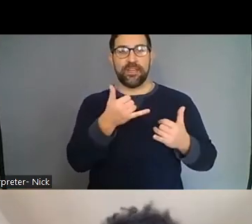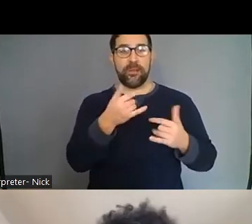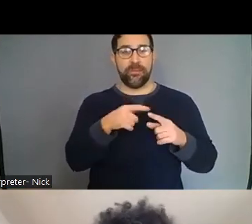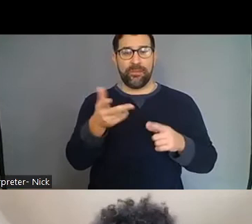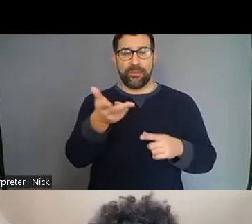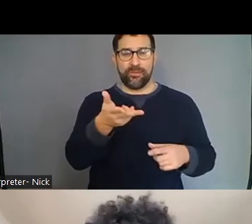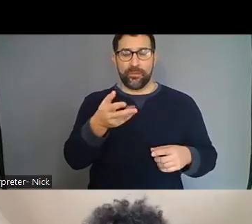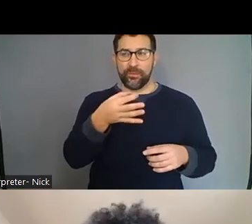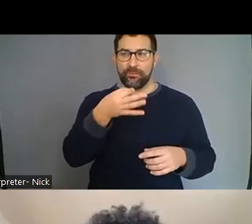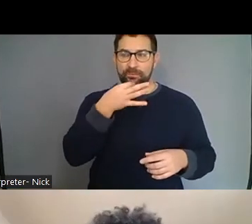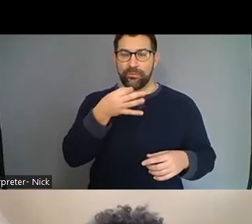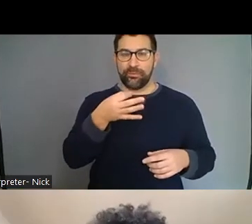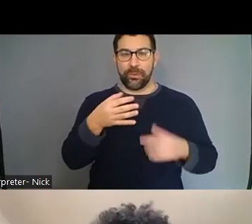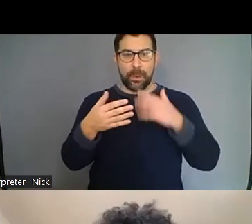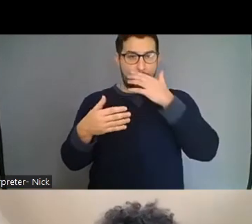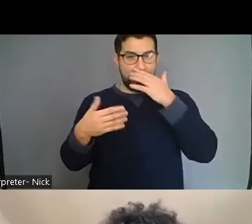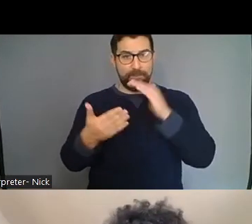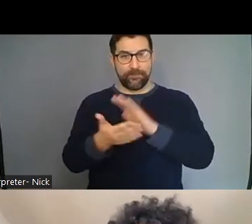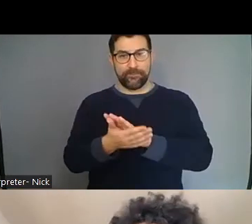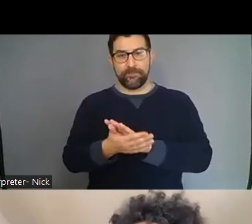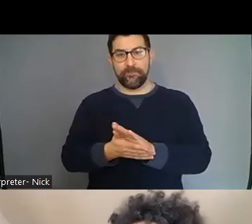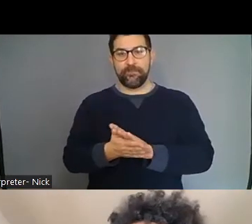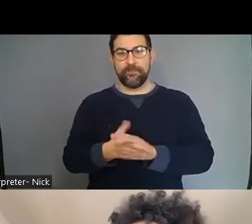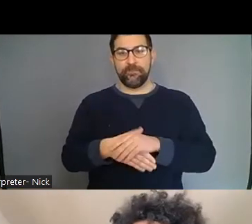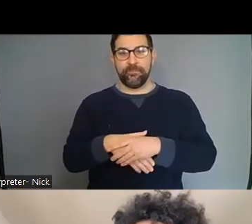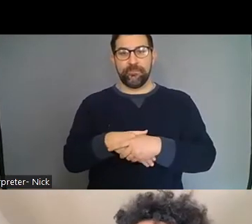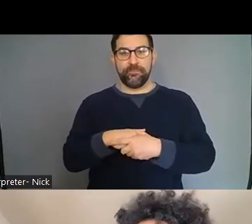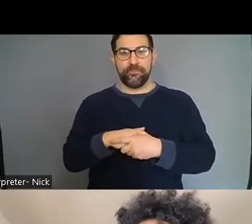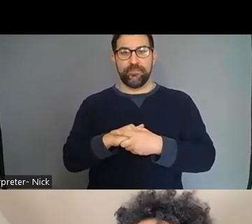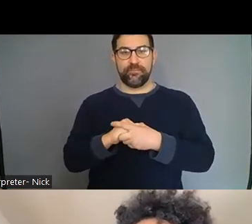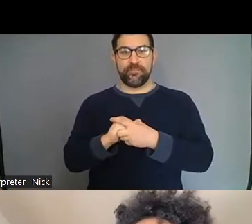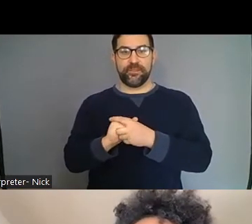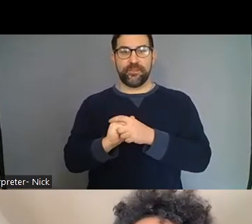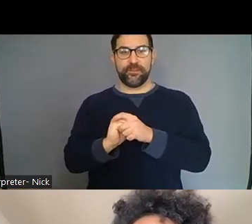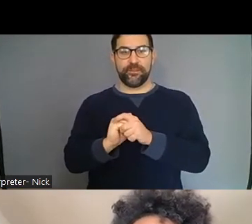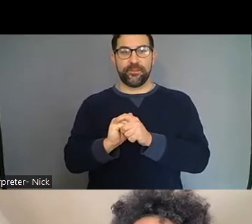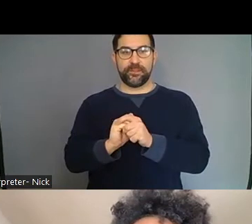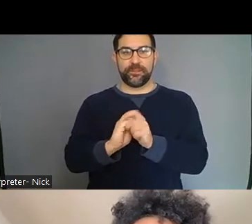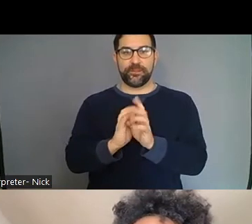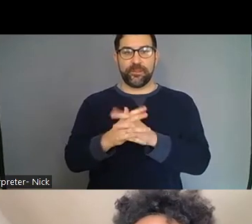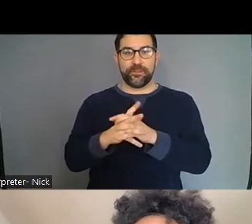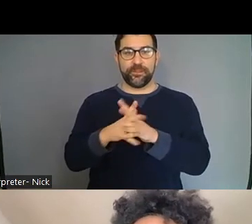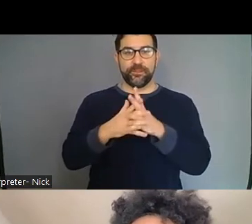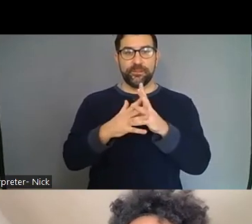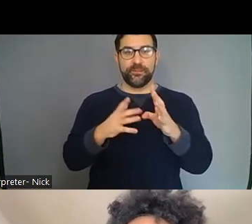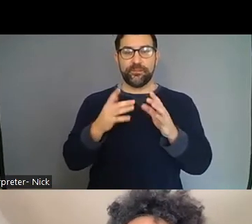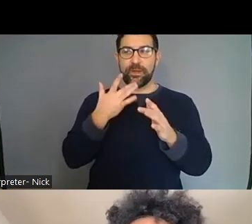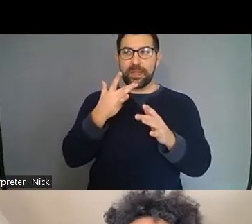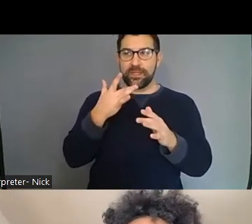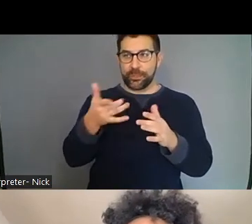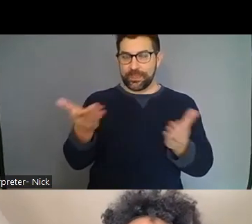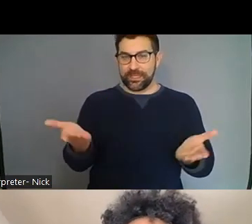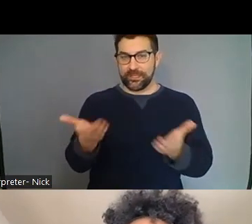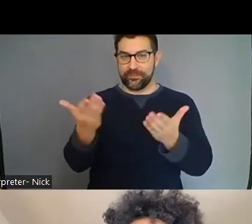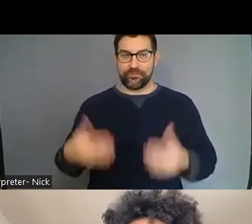you, but my goodness. We are so fortunate to have you here with us. And if